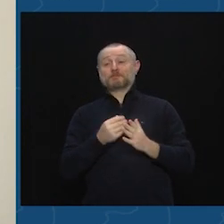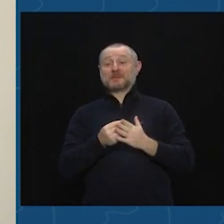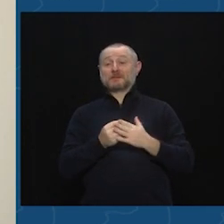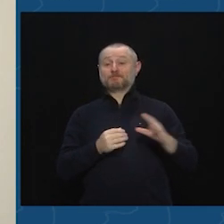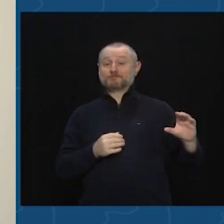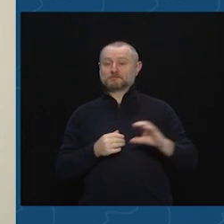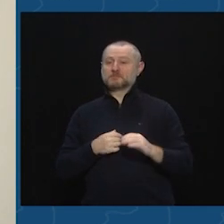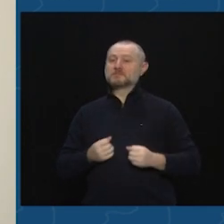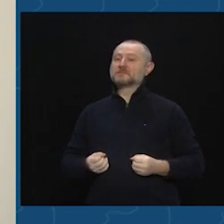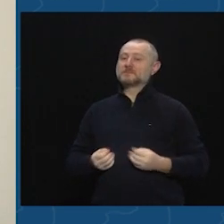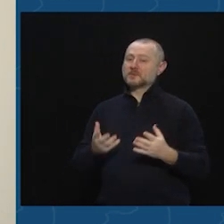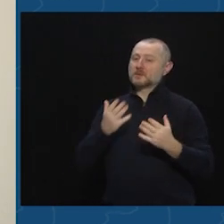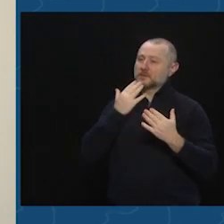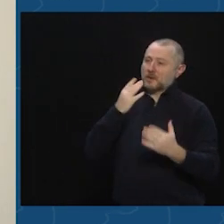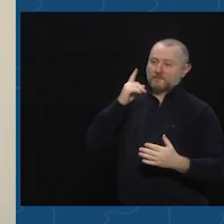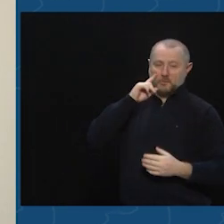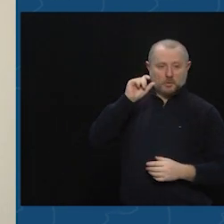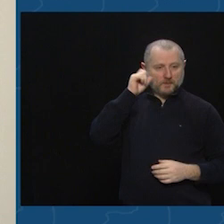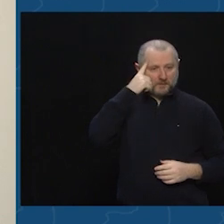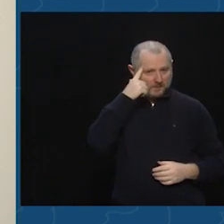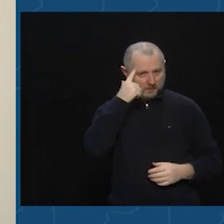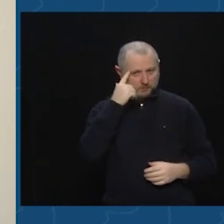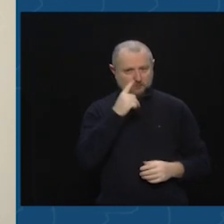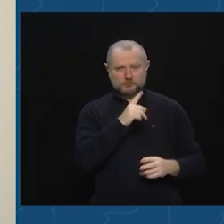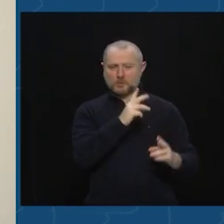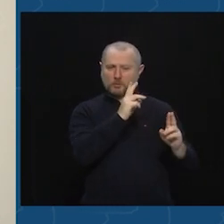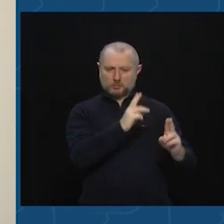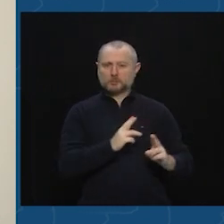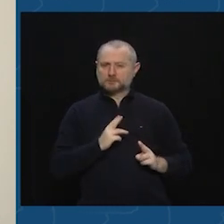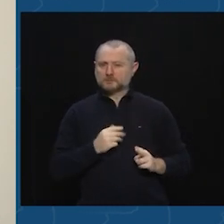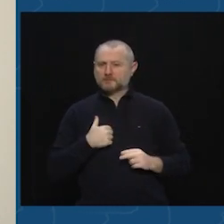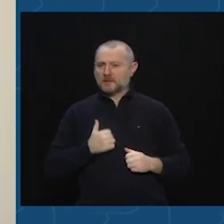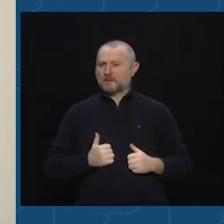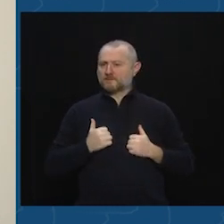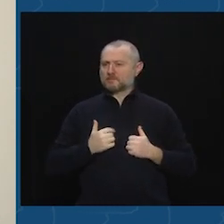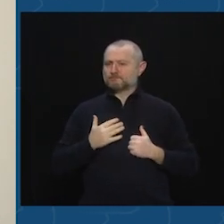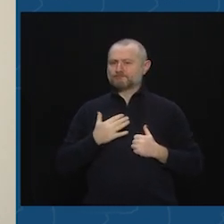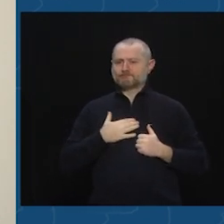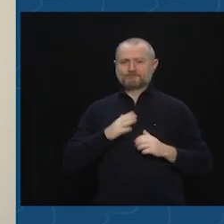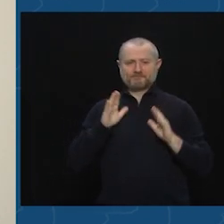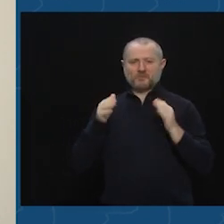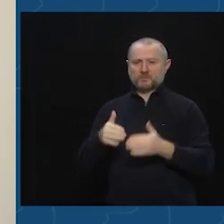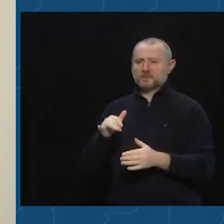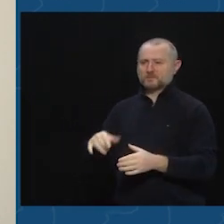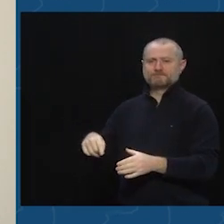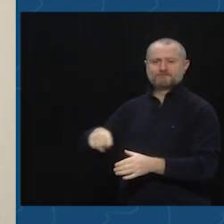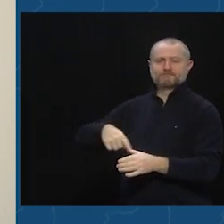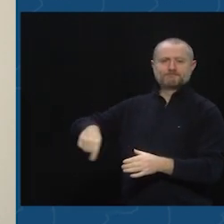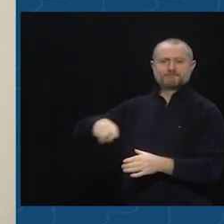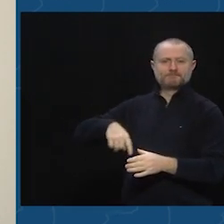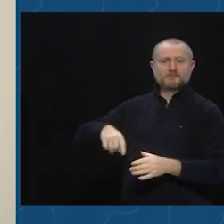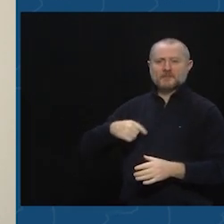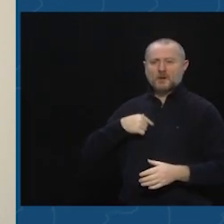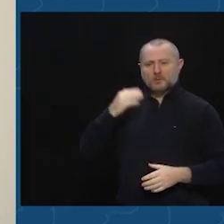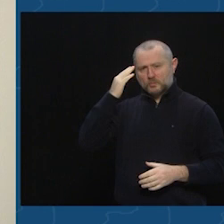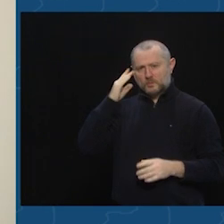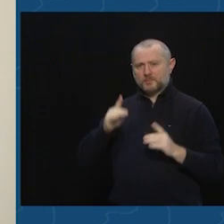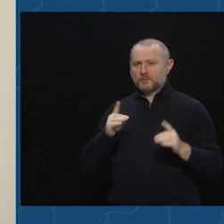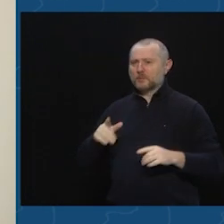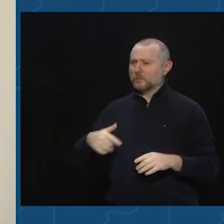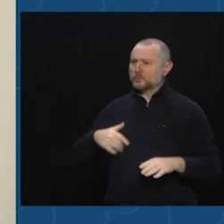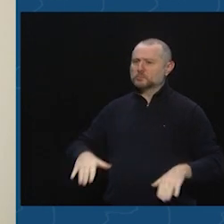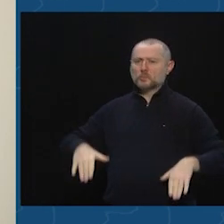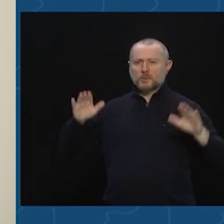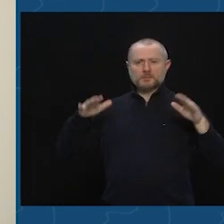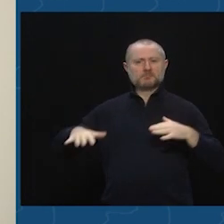for me, the honor of my life to be working on this because there are people who I grew up with who I can say to them, the state of